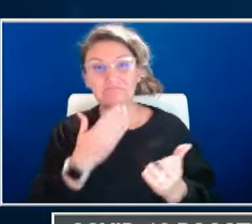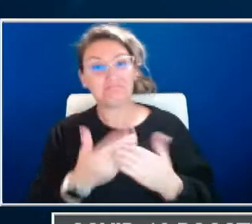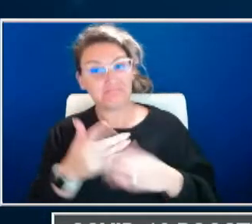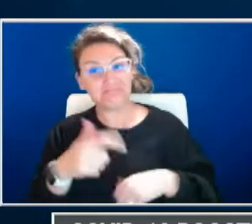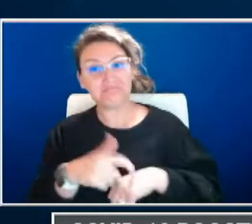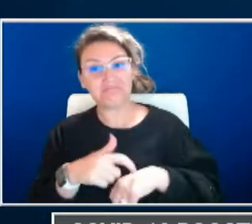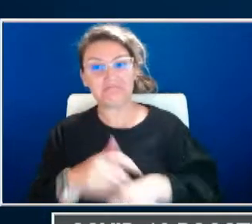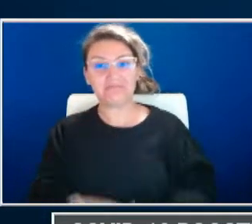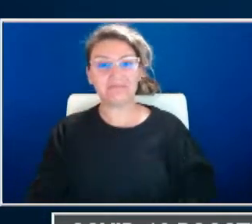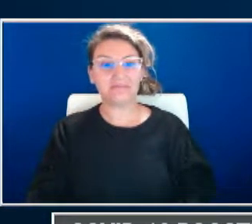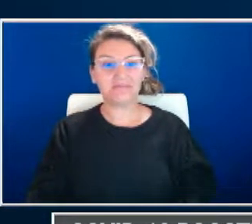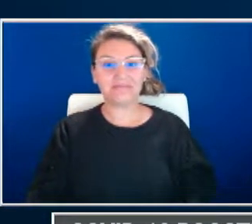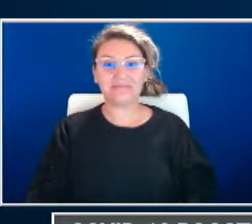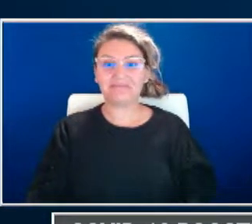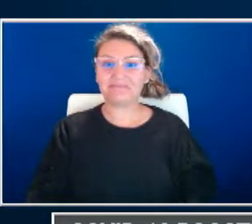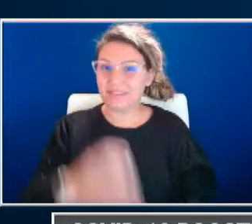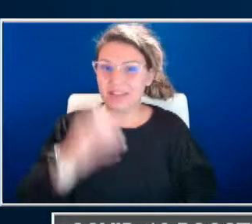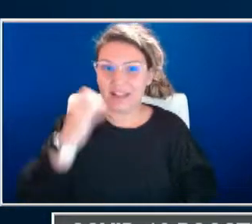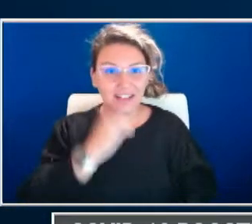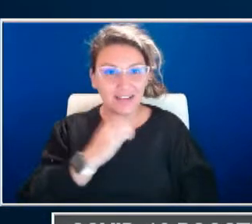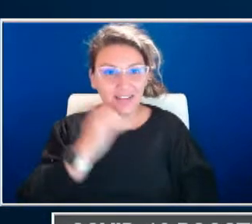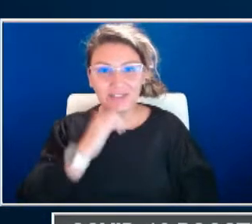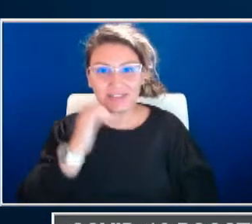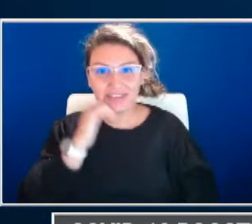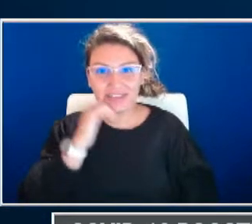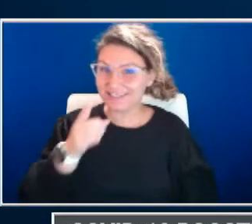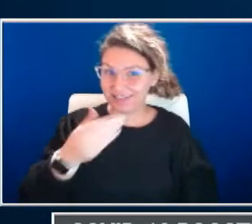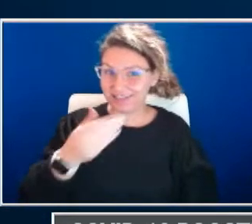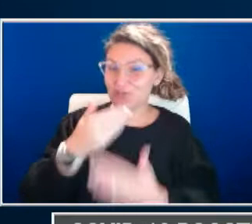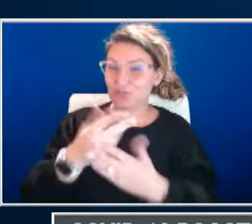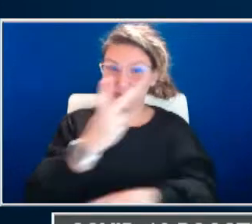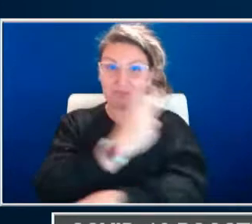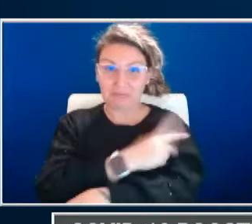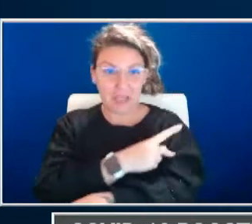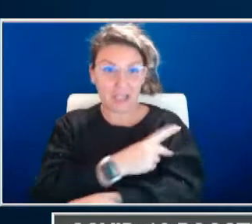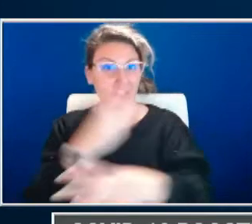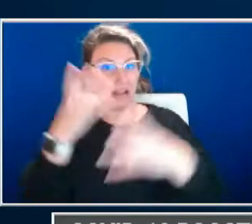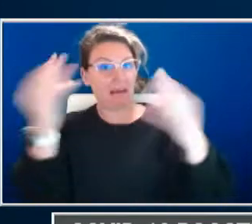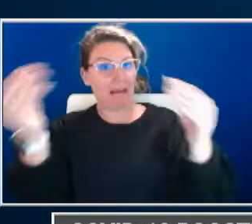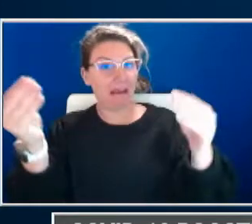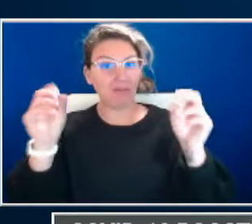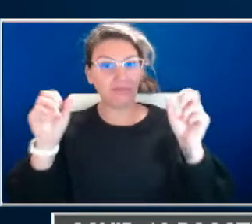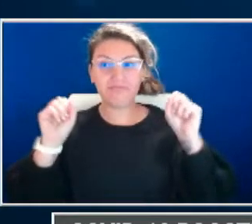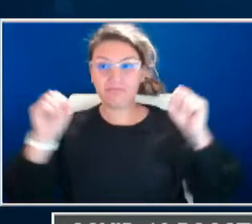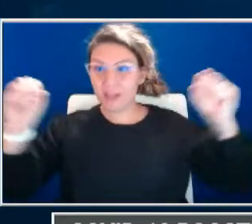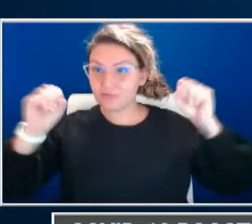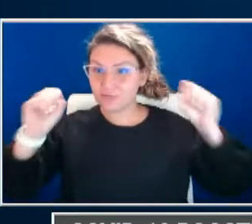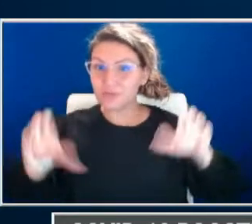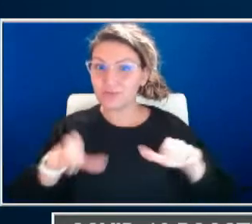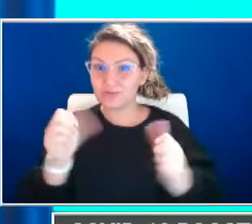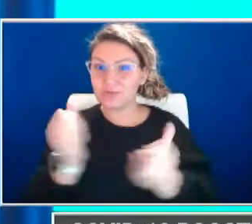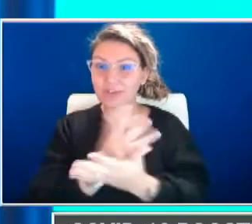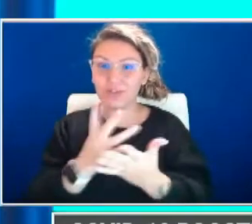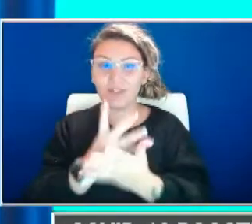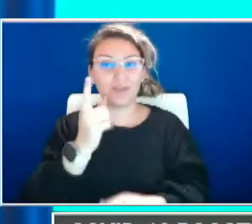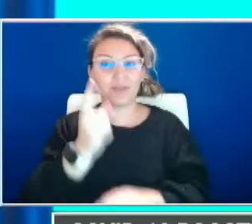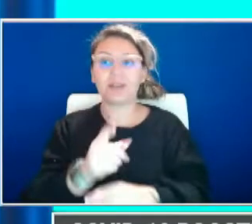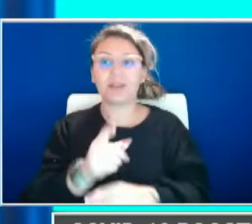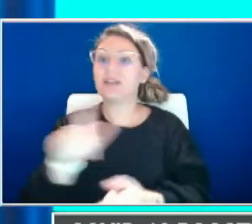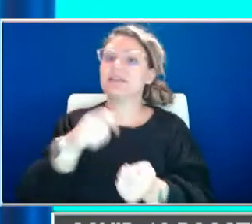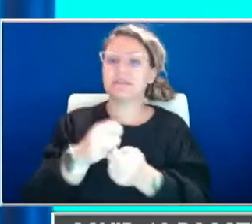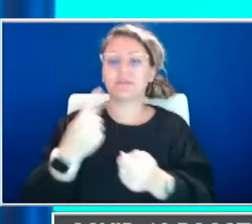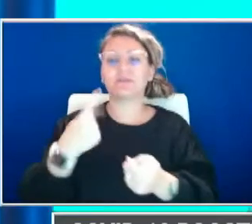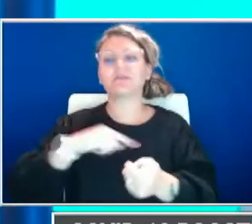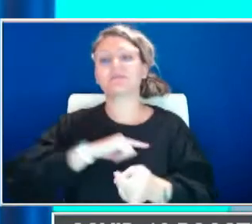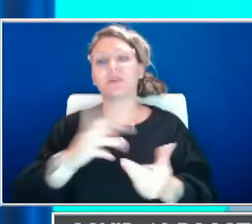Day by day, doctor, is he being a good patient by getting out and doing the exercises? Is he doing everything right? Exactly. That's what we want. We want people to